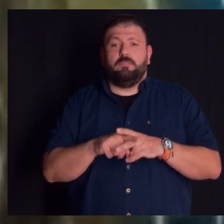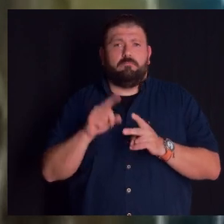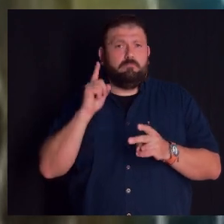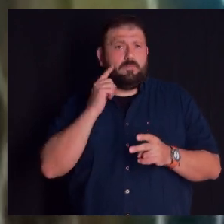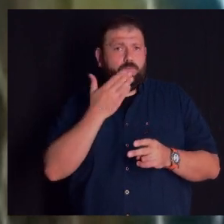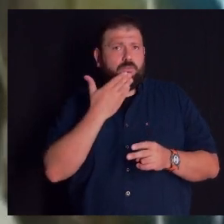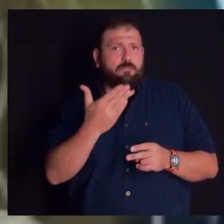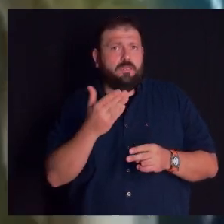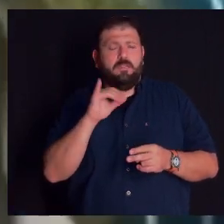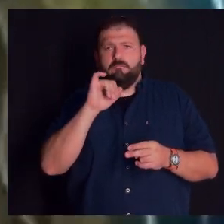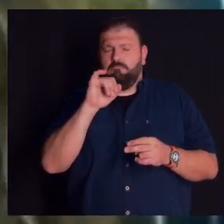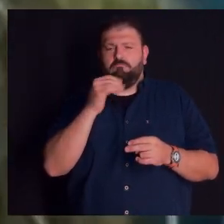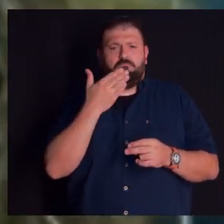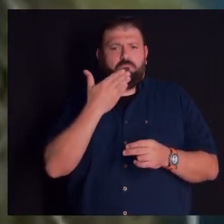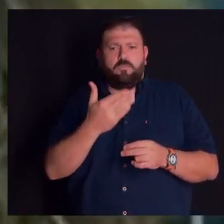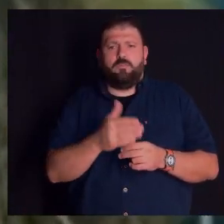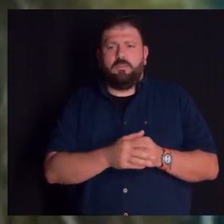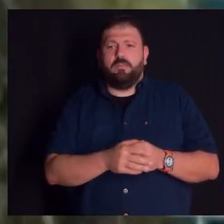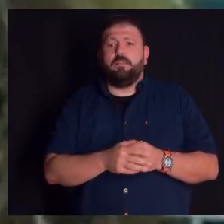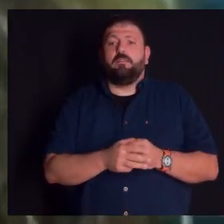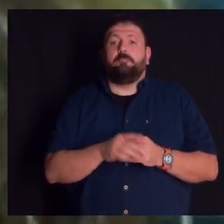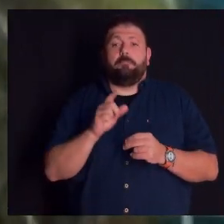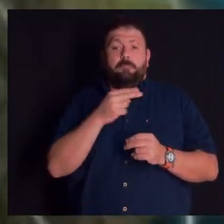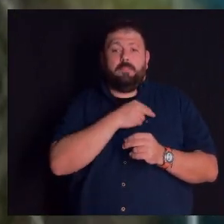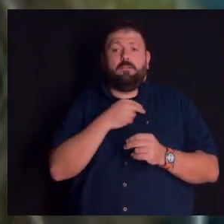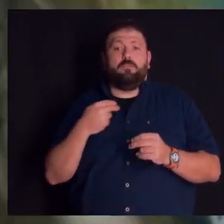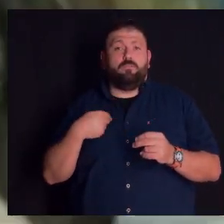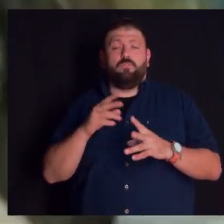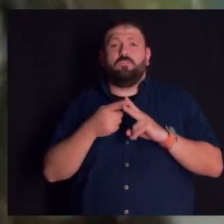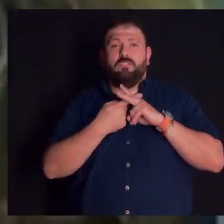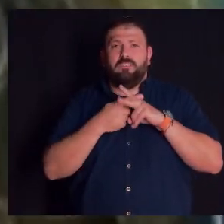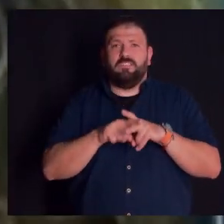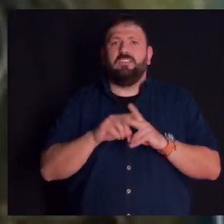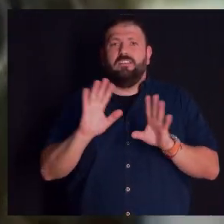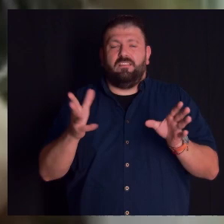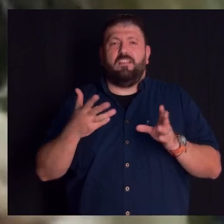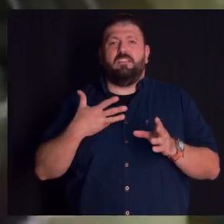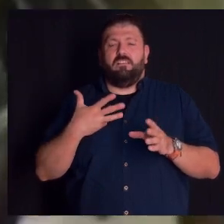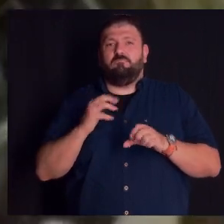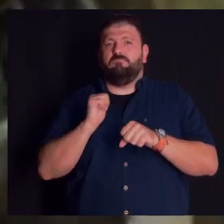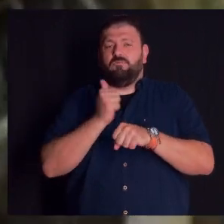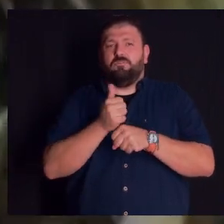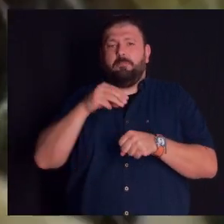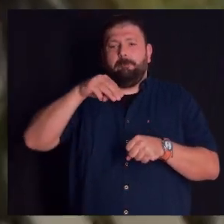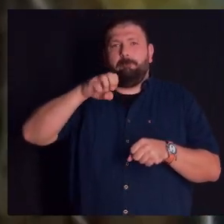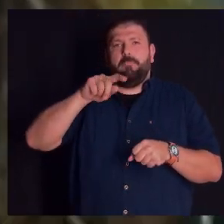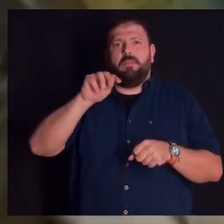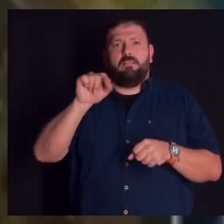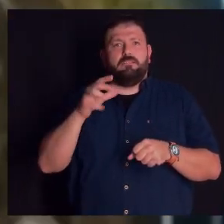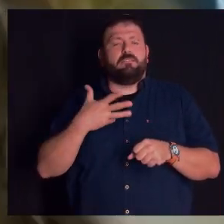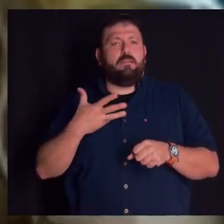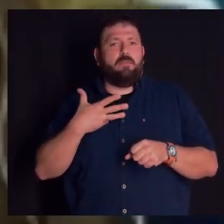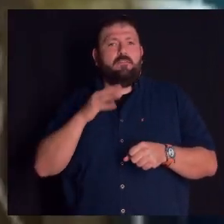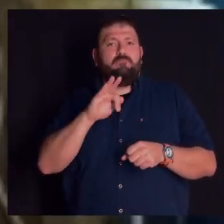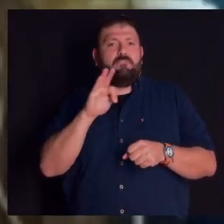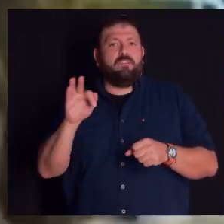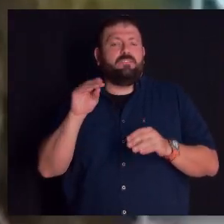Can you hear me well there? Okay. When we started the year, we set goals with dates.